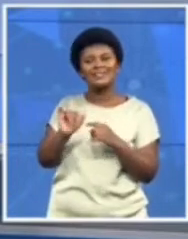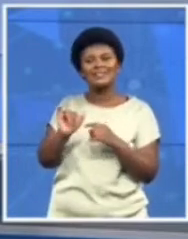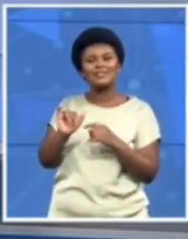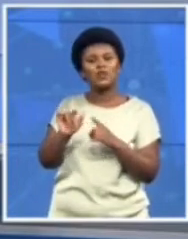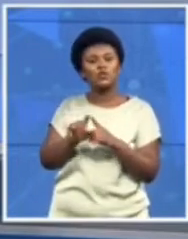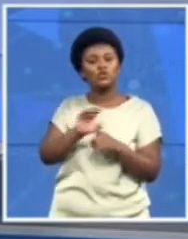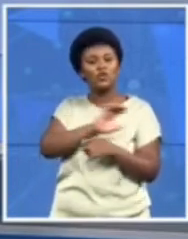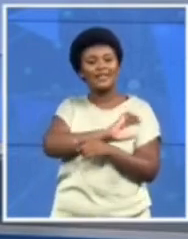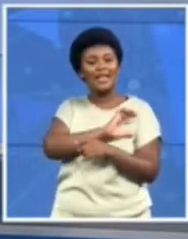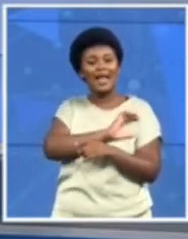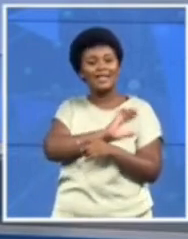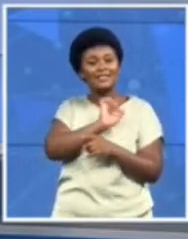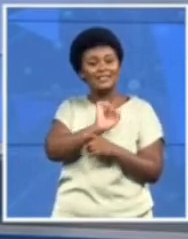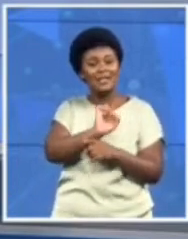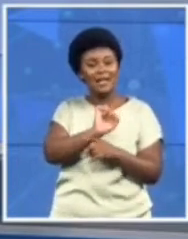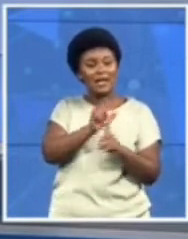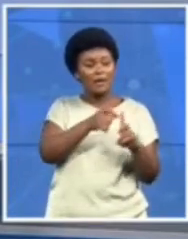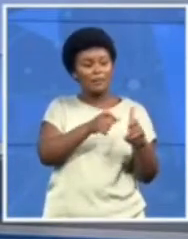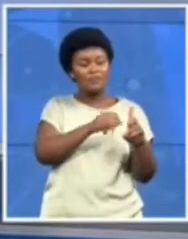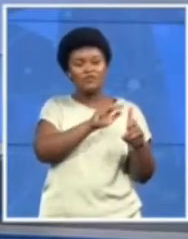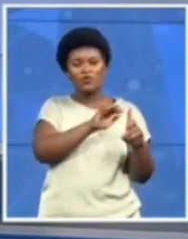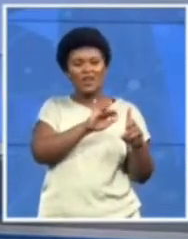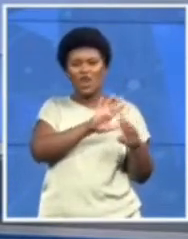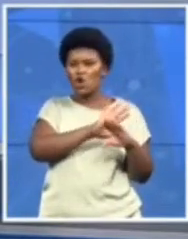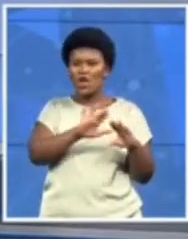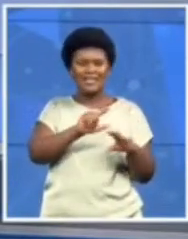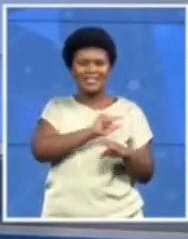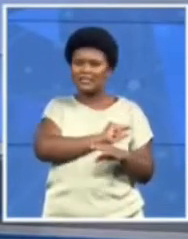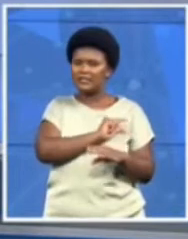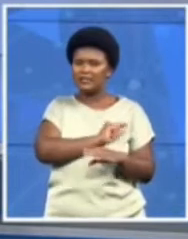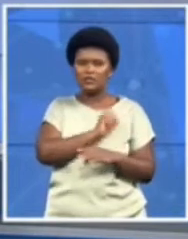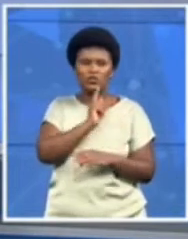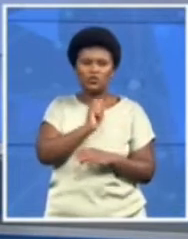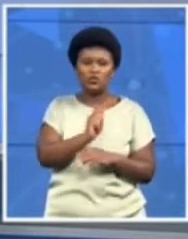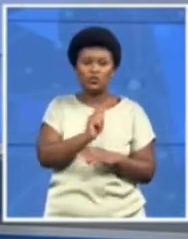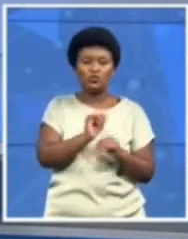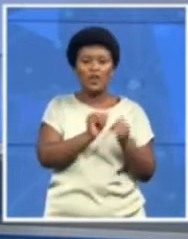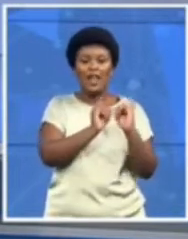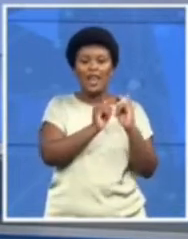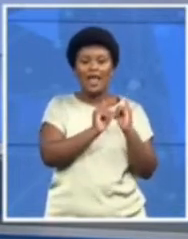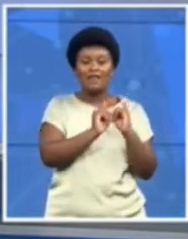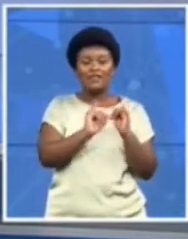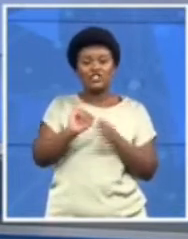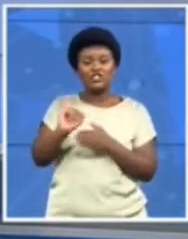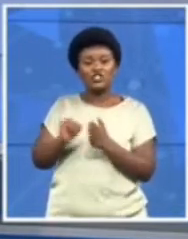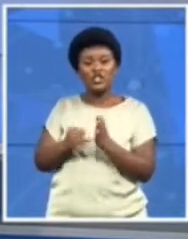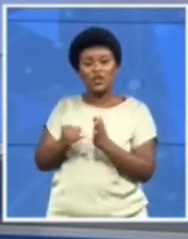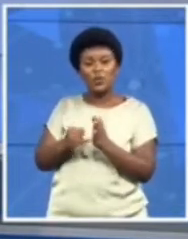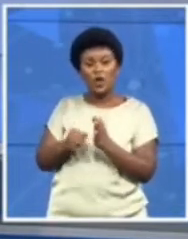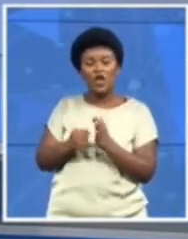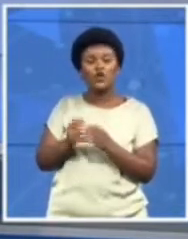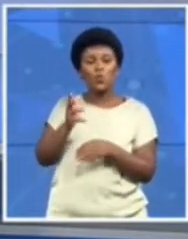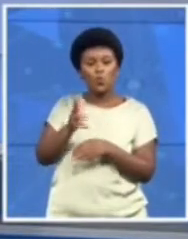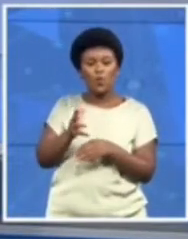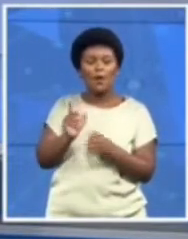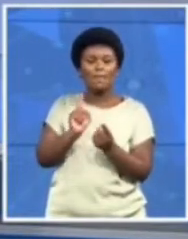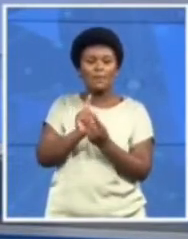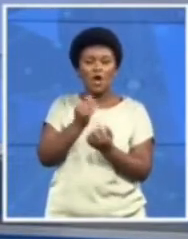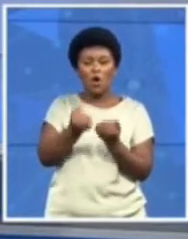way guilty. 11th of January is the next date of appearance on this